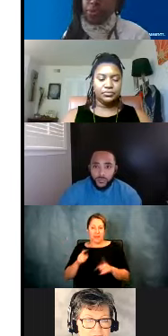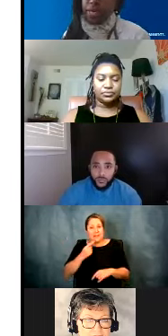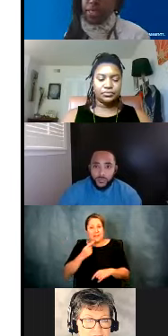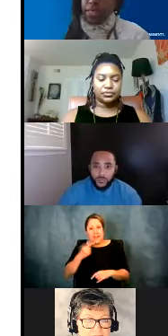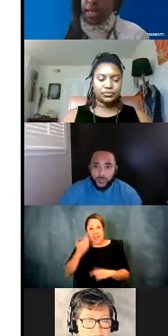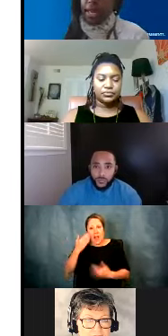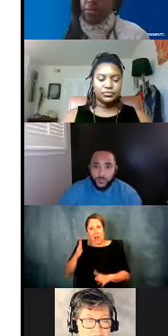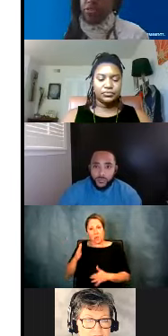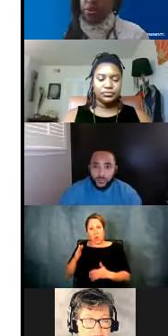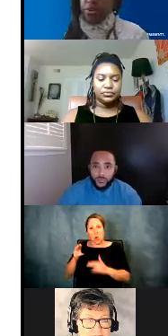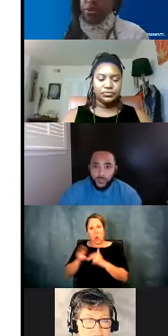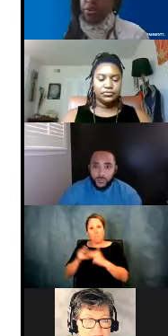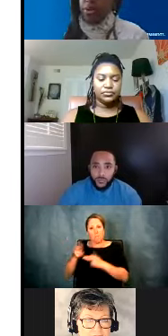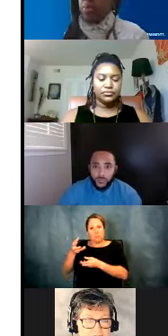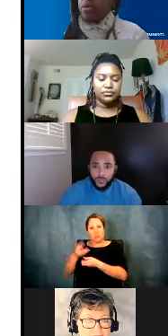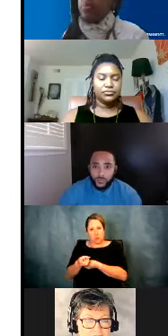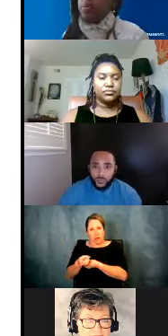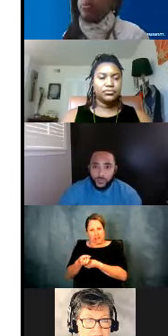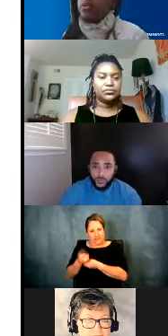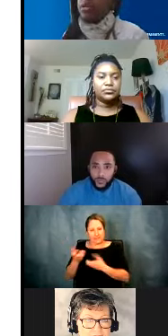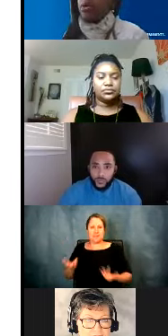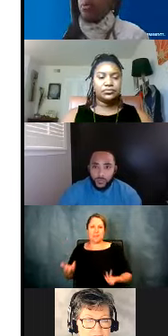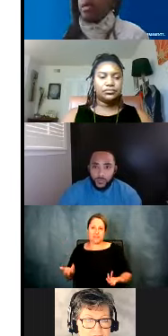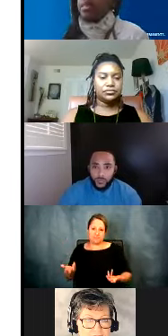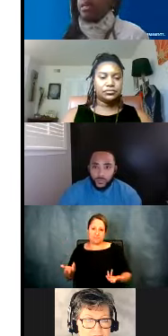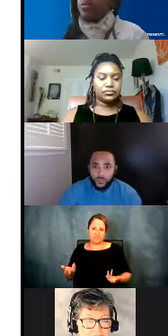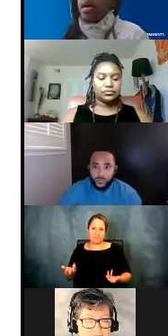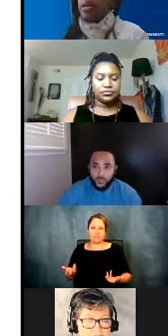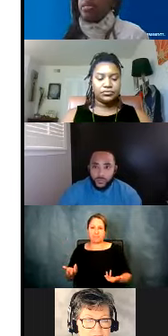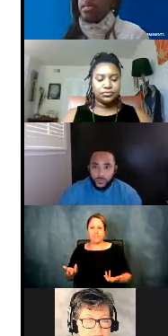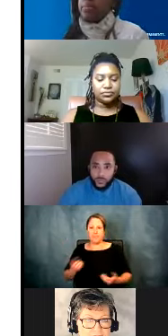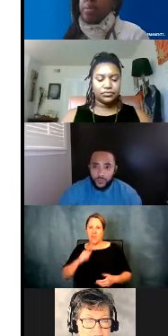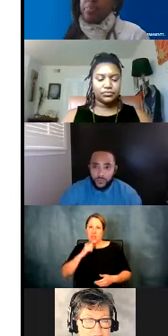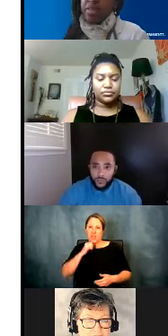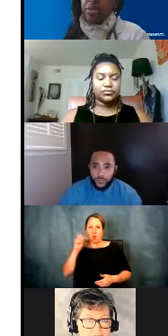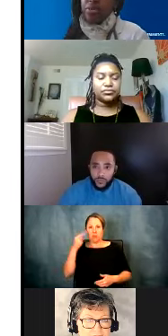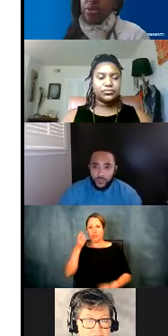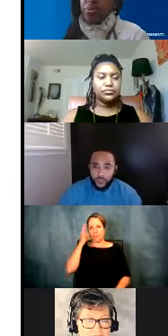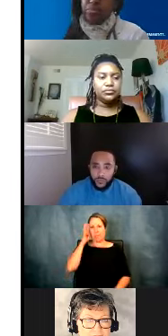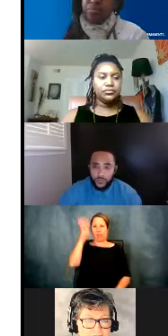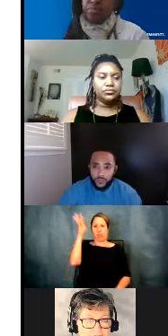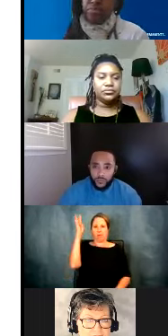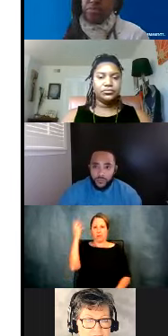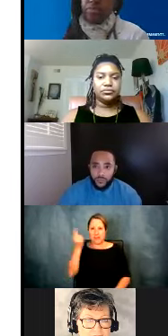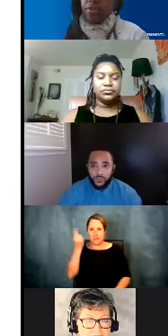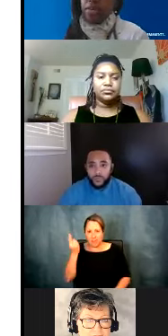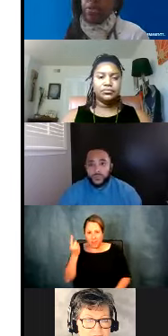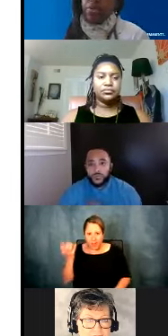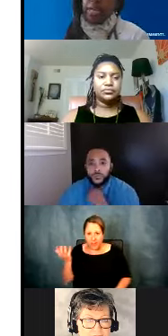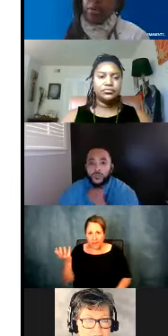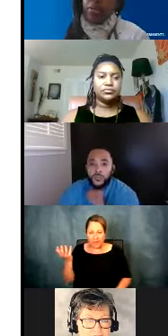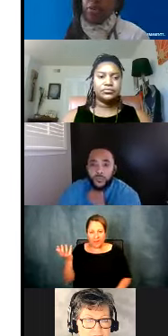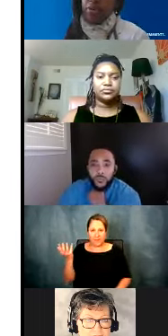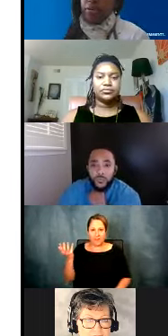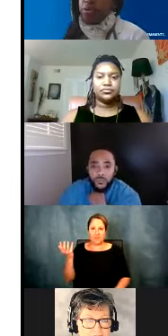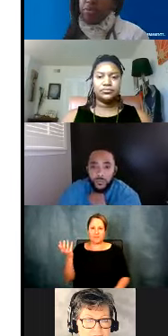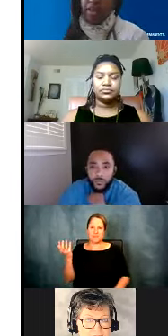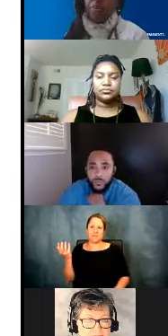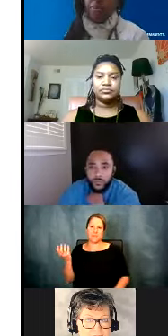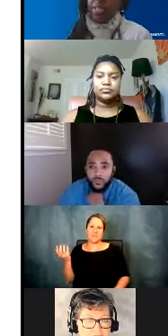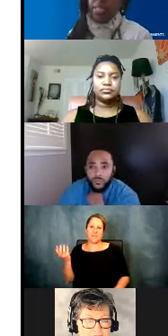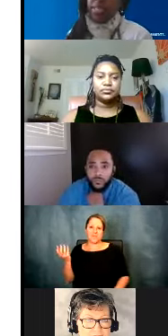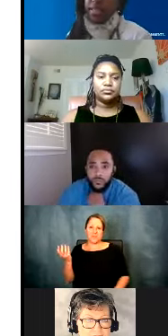build trust. It allows your community members to know that you're not going to tell them something that you don't fully understand